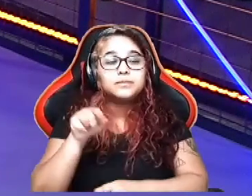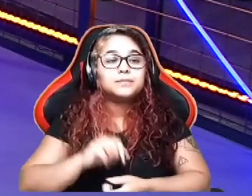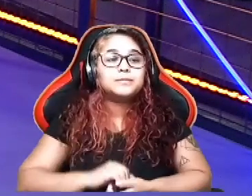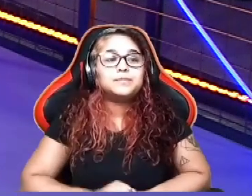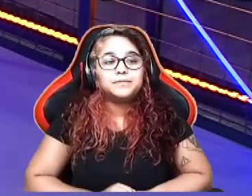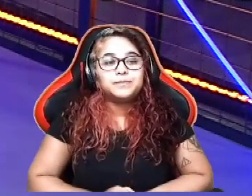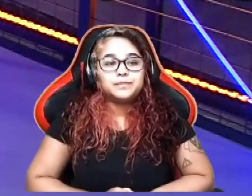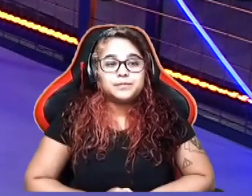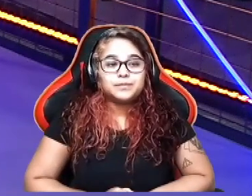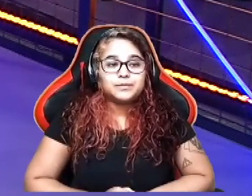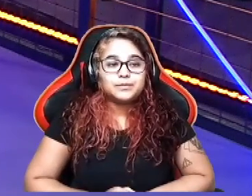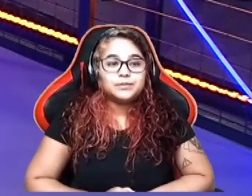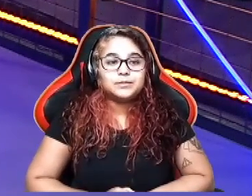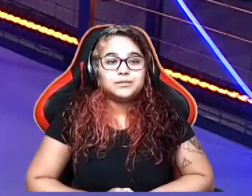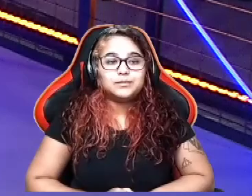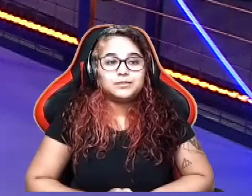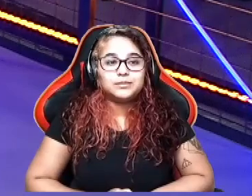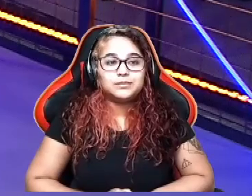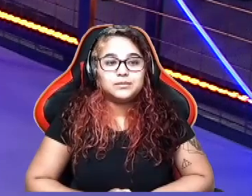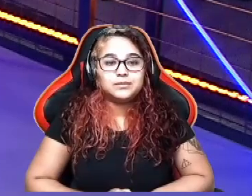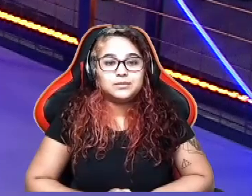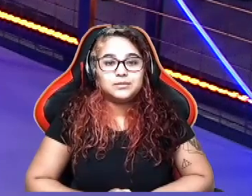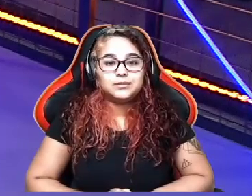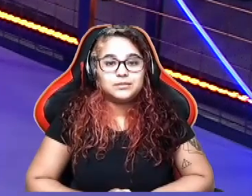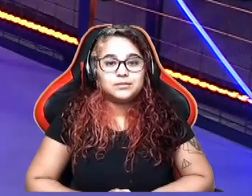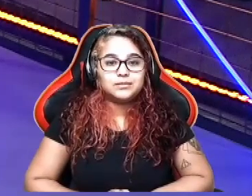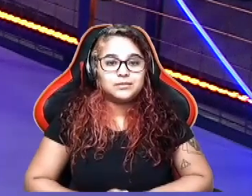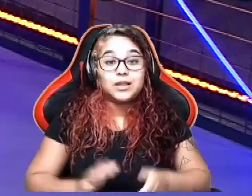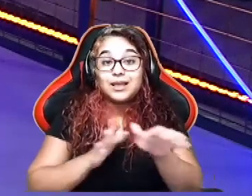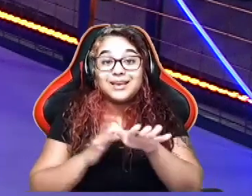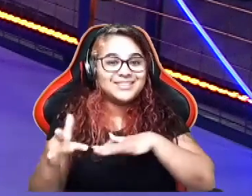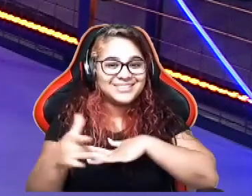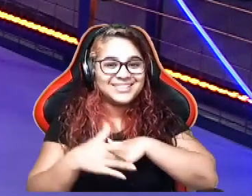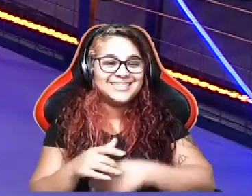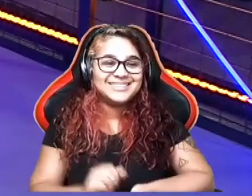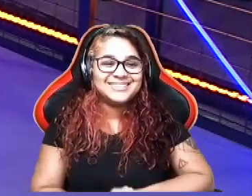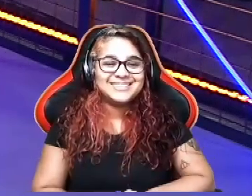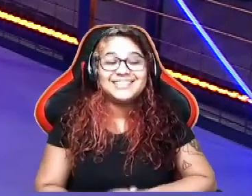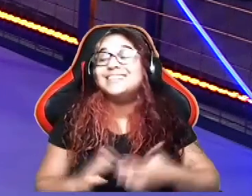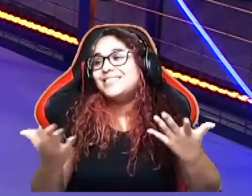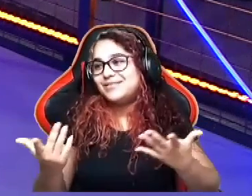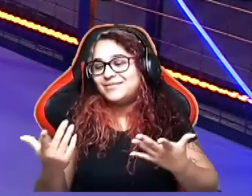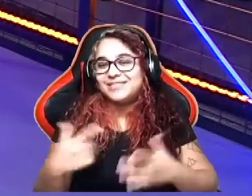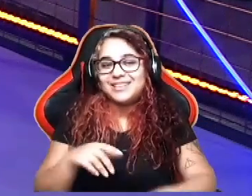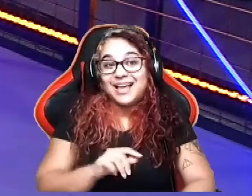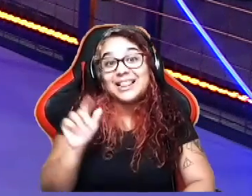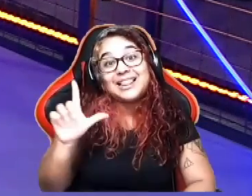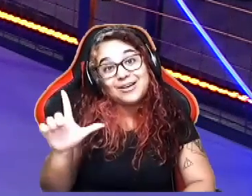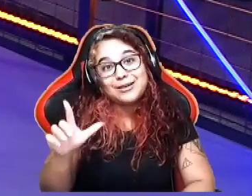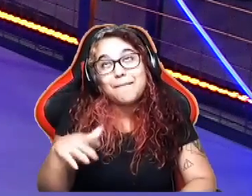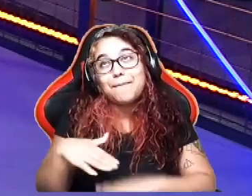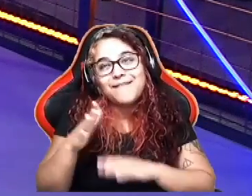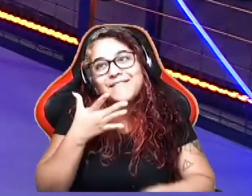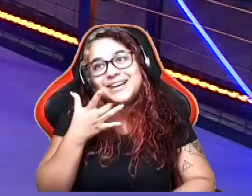guys? Nas redes sociais. Social media.